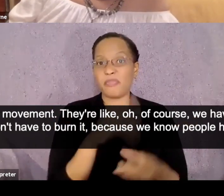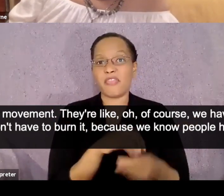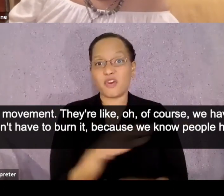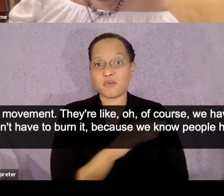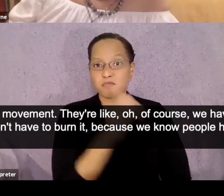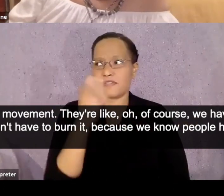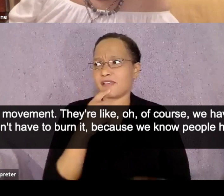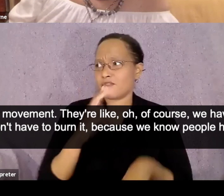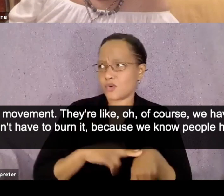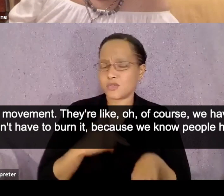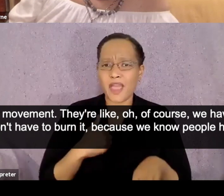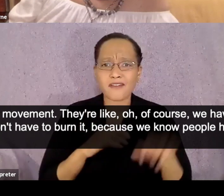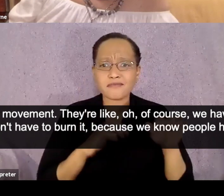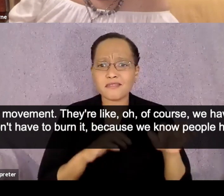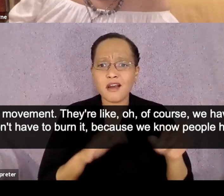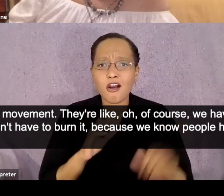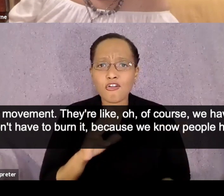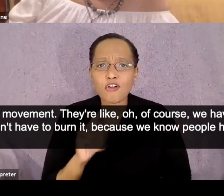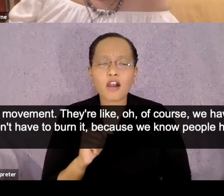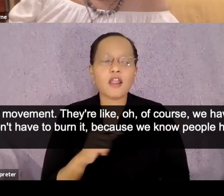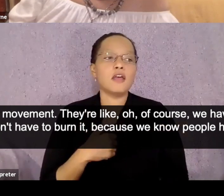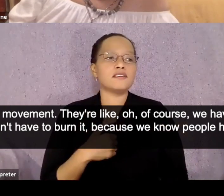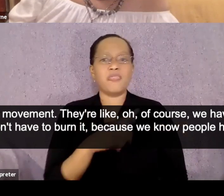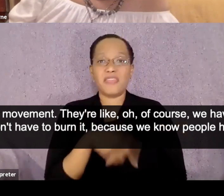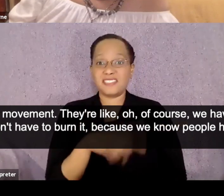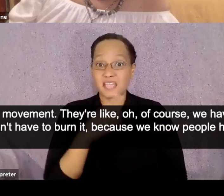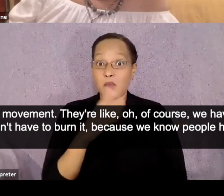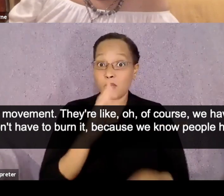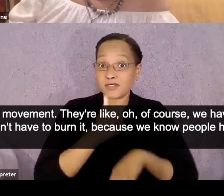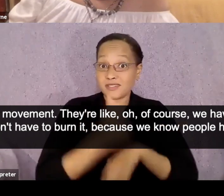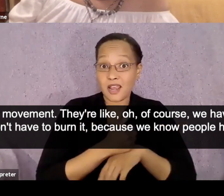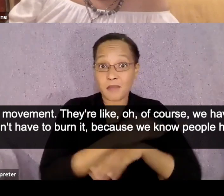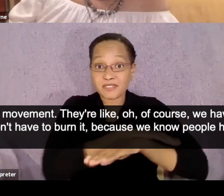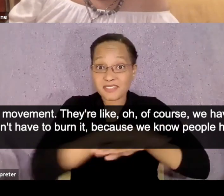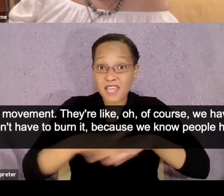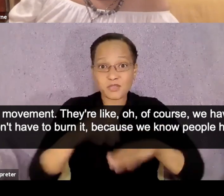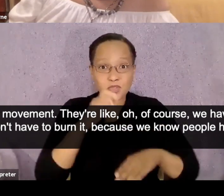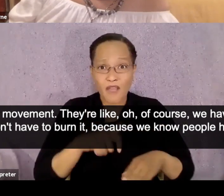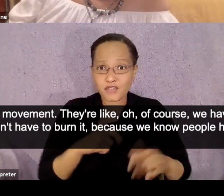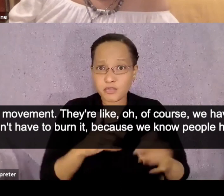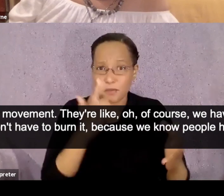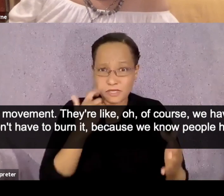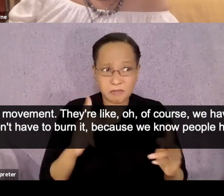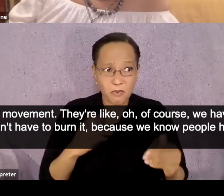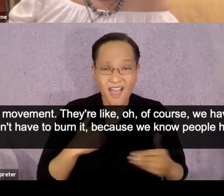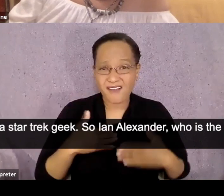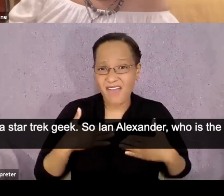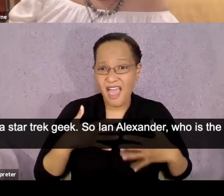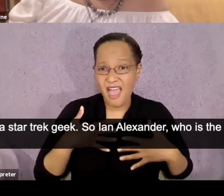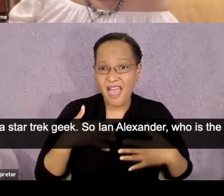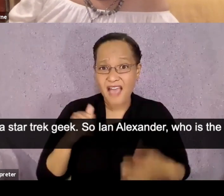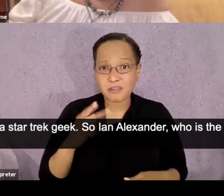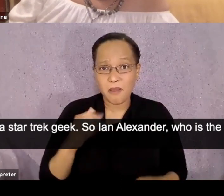CART. Oh, no, we can just hold the sage up. We don't have to burn it because we know people have asthma. And I'm like, this is a fucking miracle. I